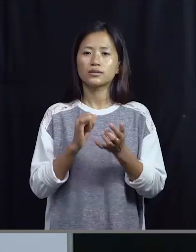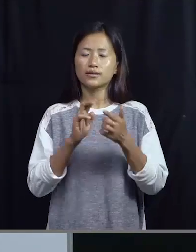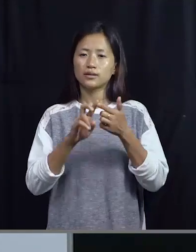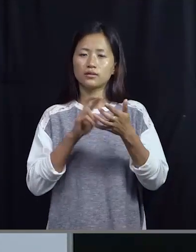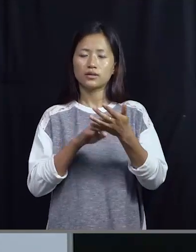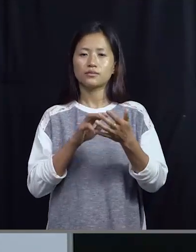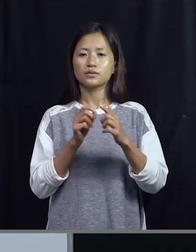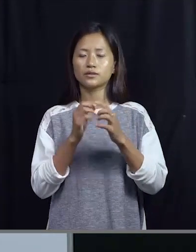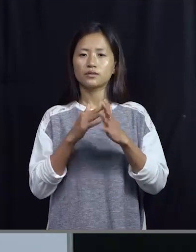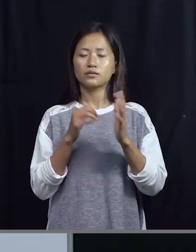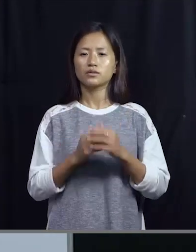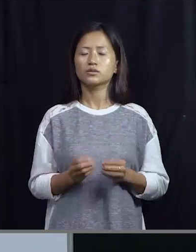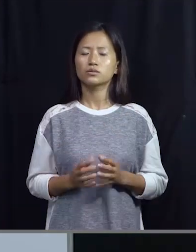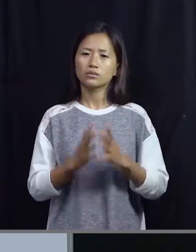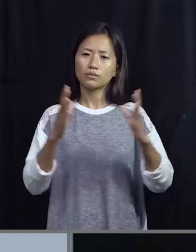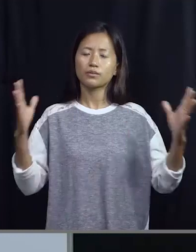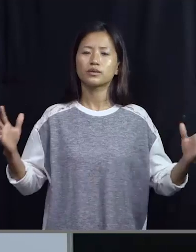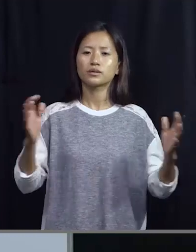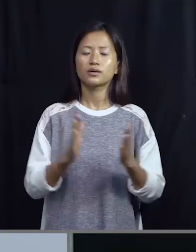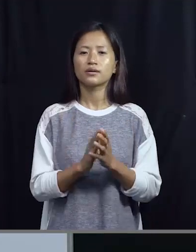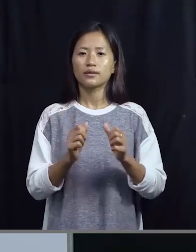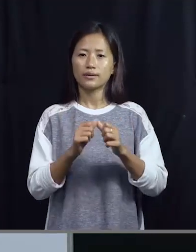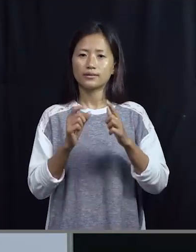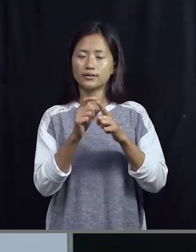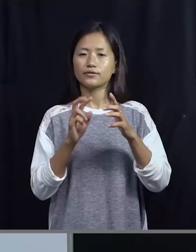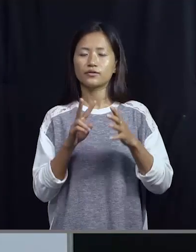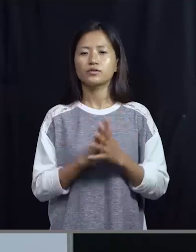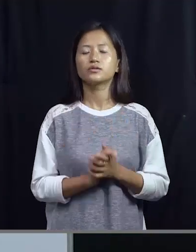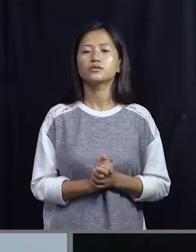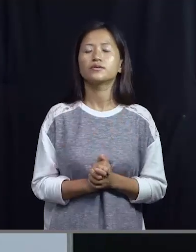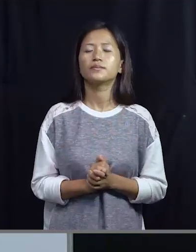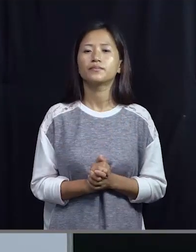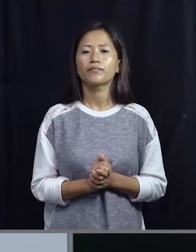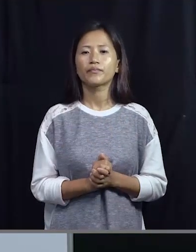are so many advantages of microbes. That's why they are also called